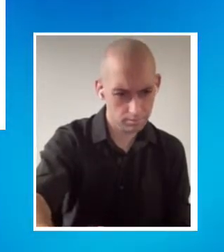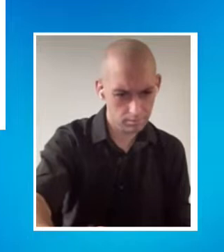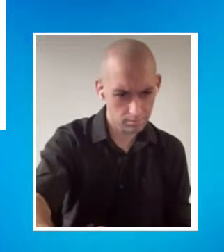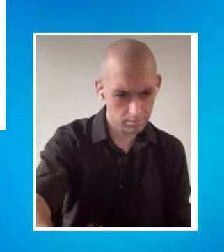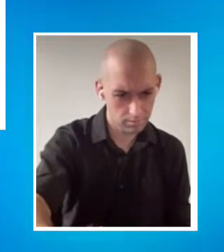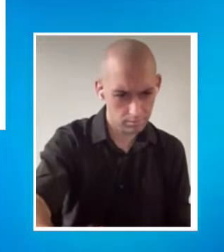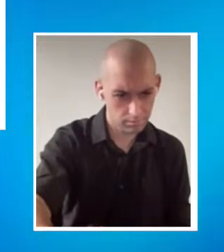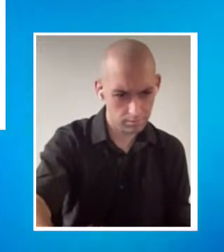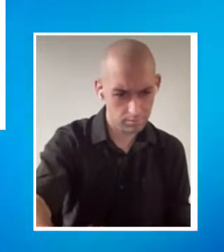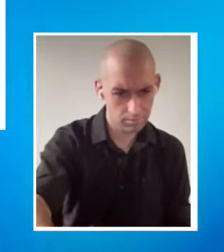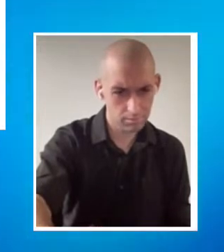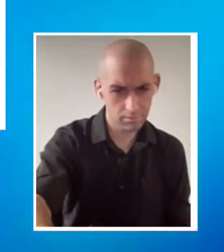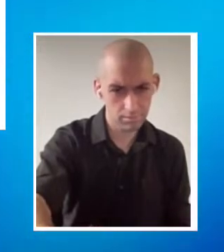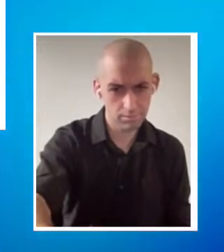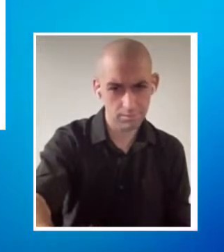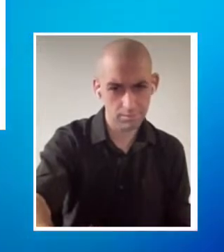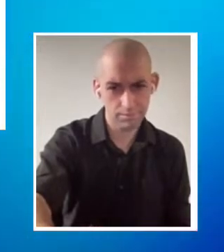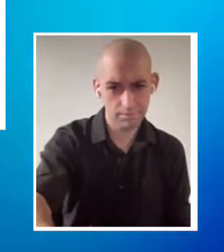good at